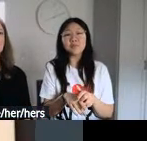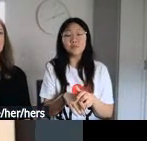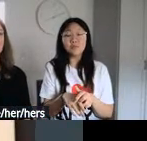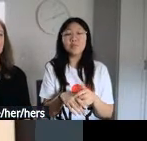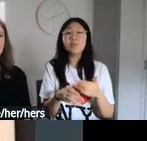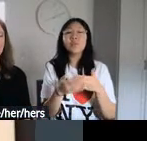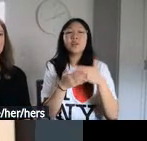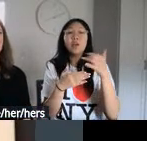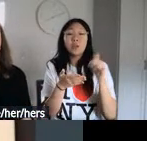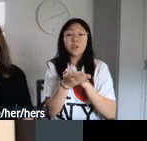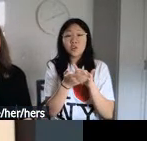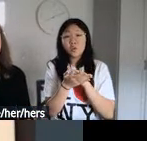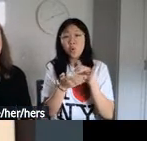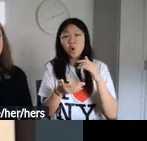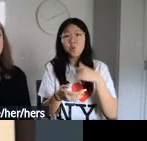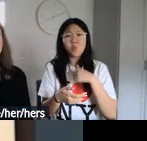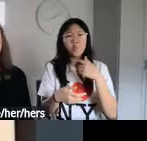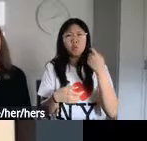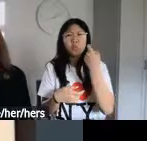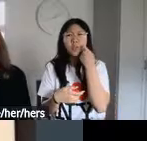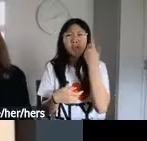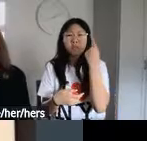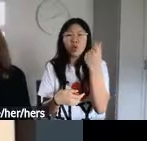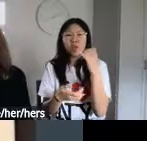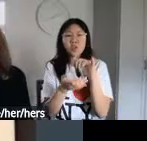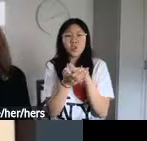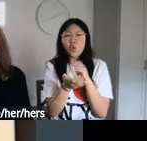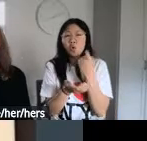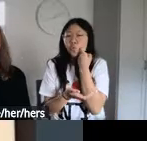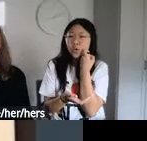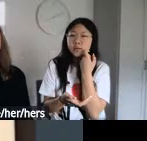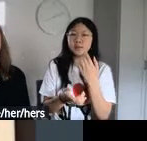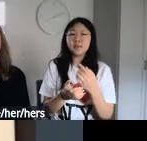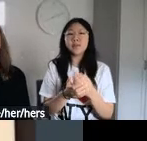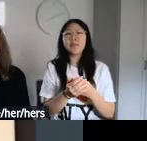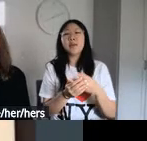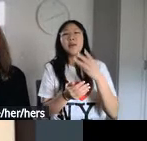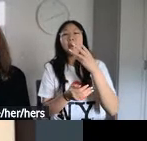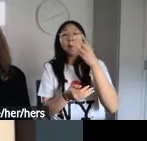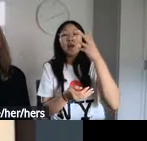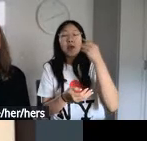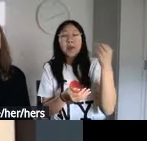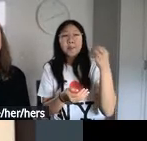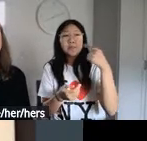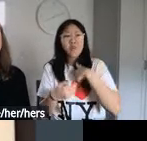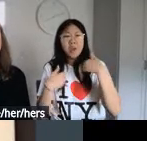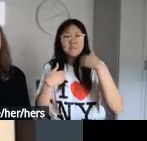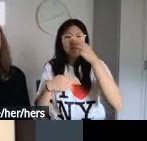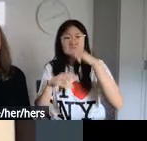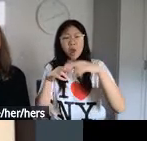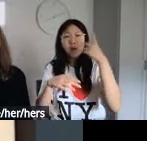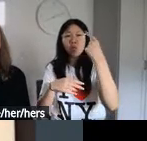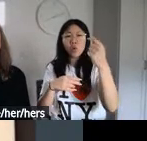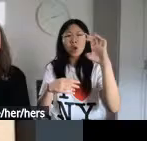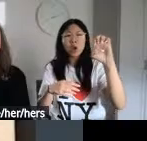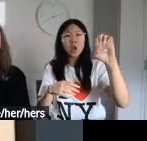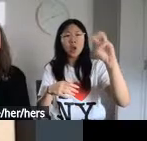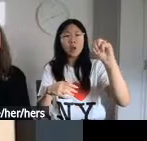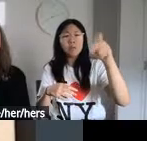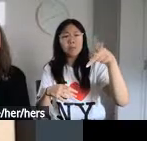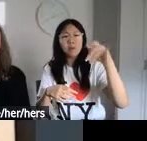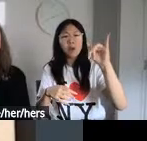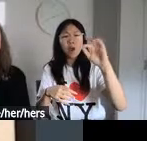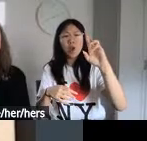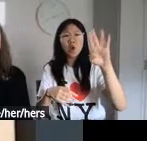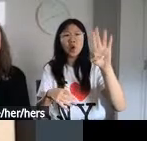And then now is New York. Now in New York, we went to New York this past